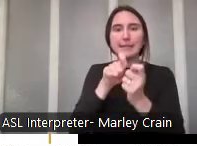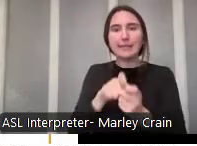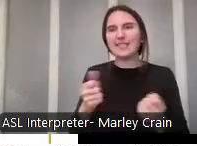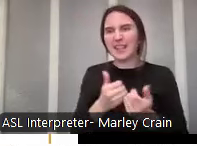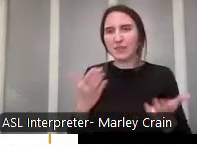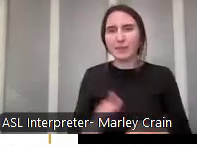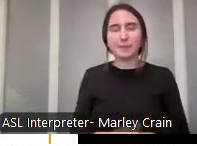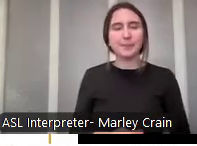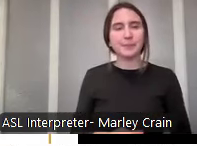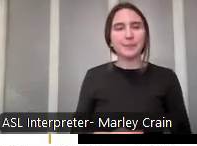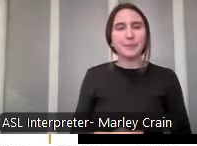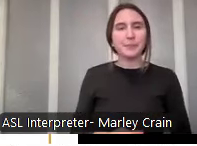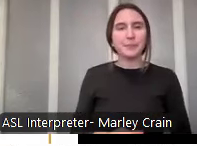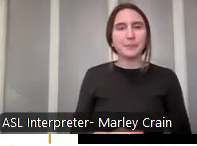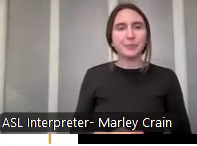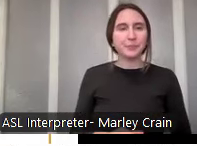etc.